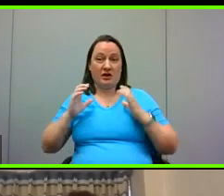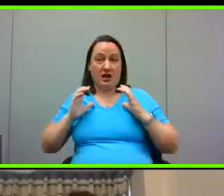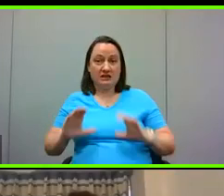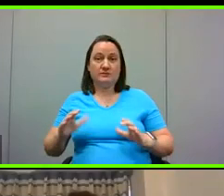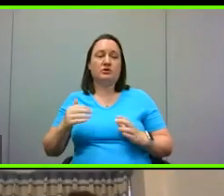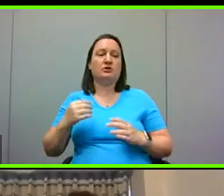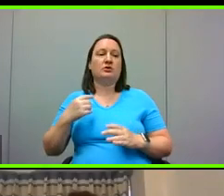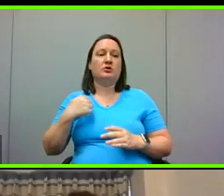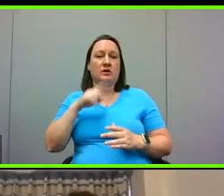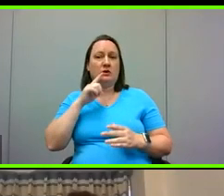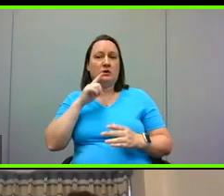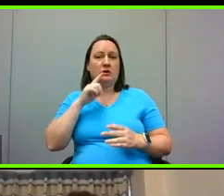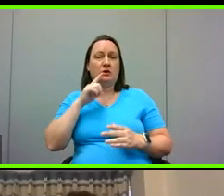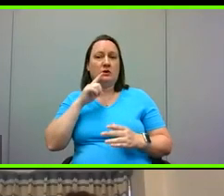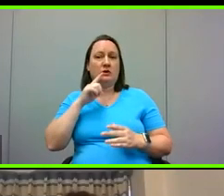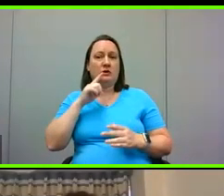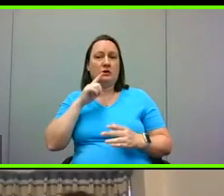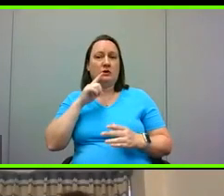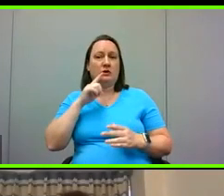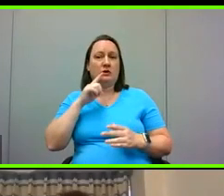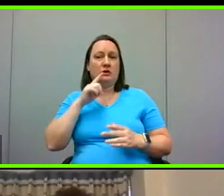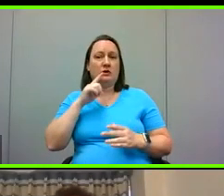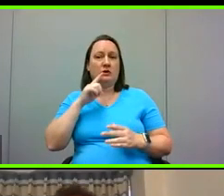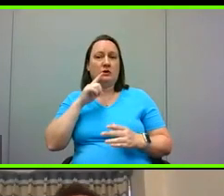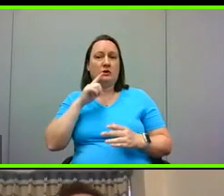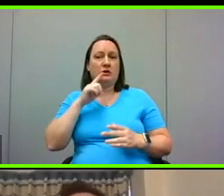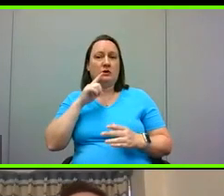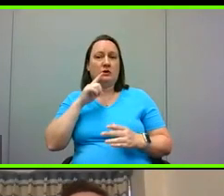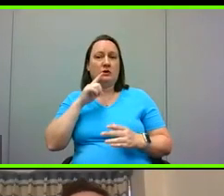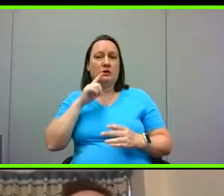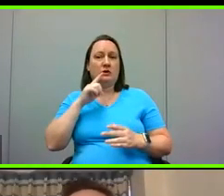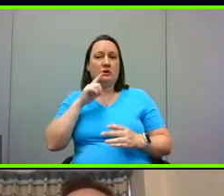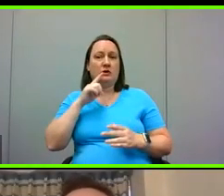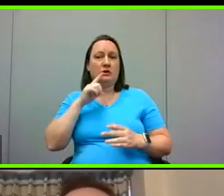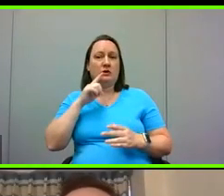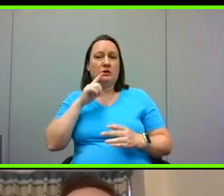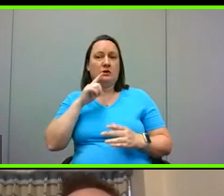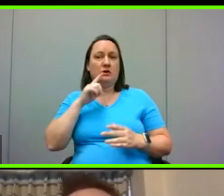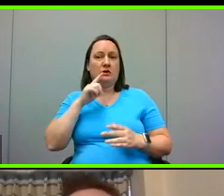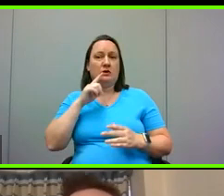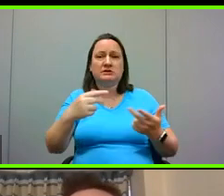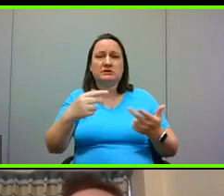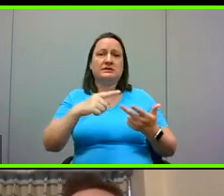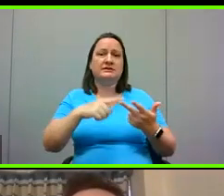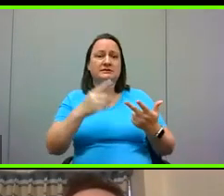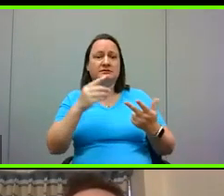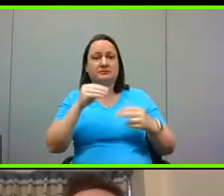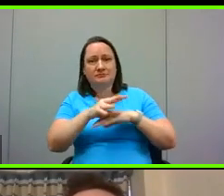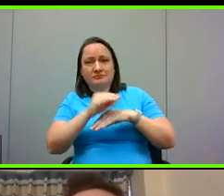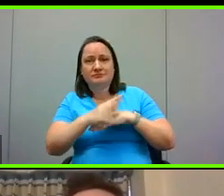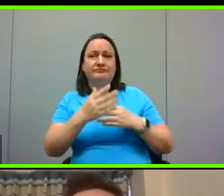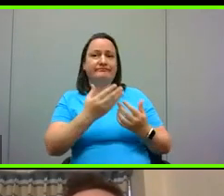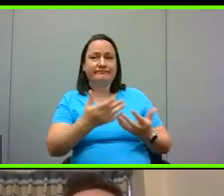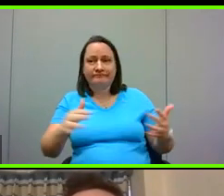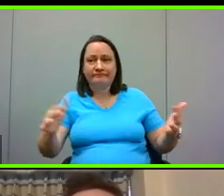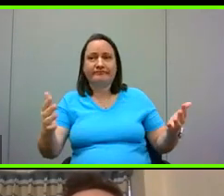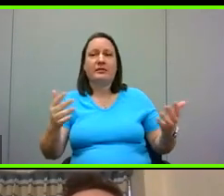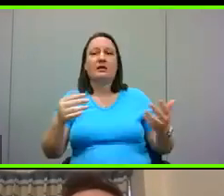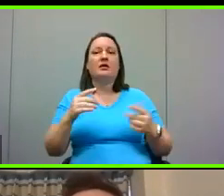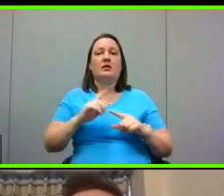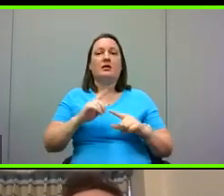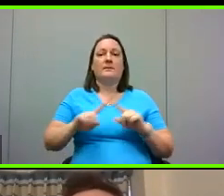with the school system to try to help them with resources that may be able to be possible. Because if they're not on our rolls, we can't pay